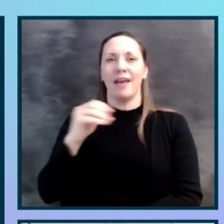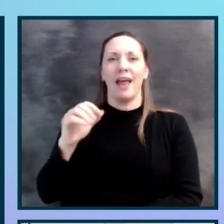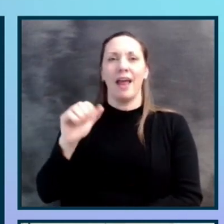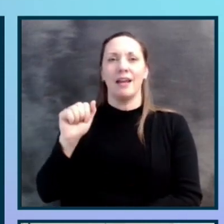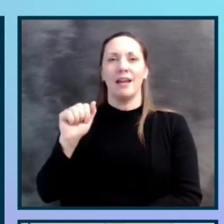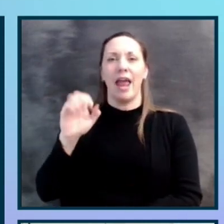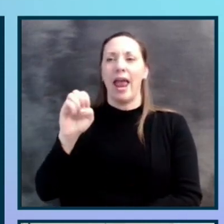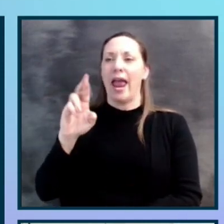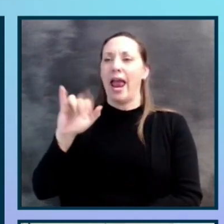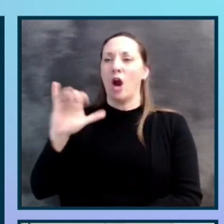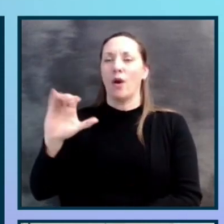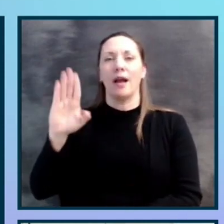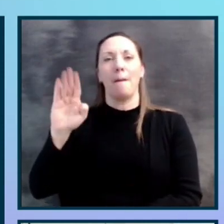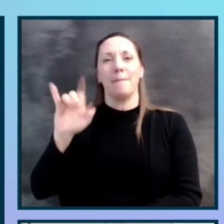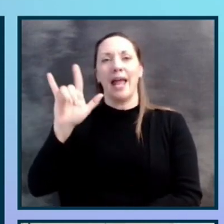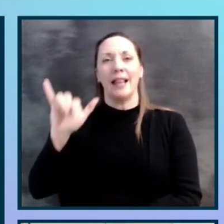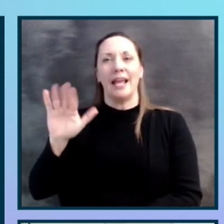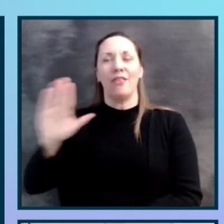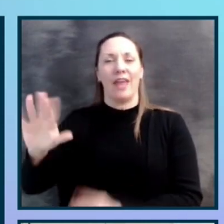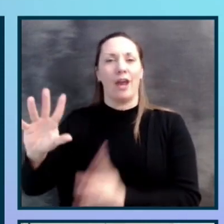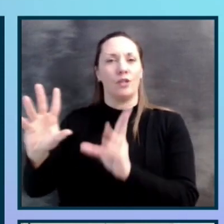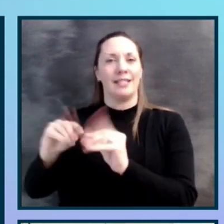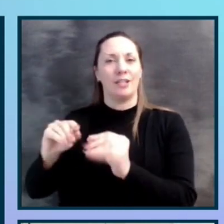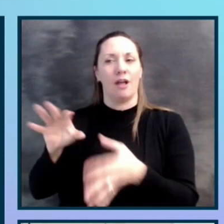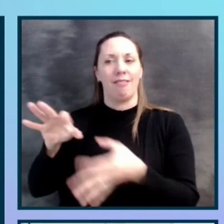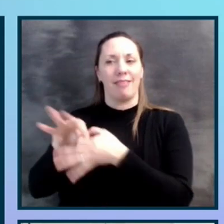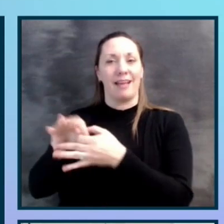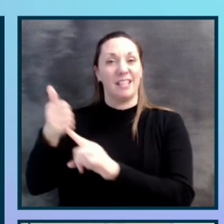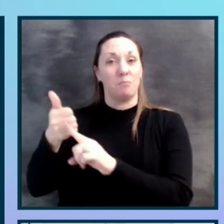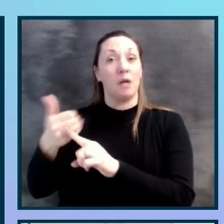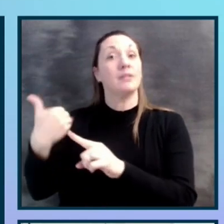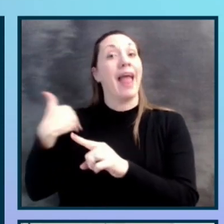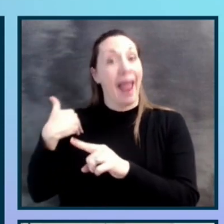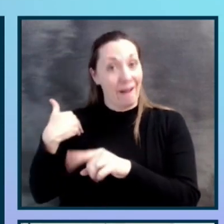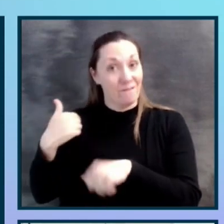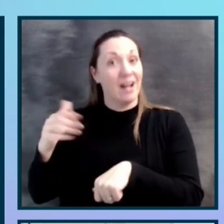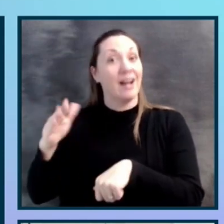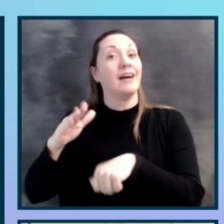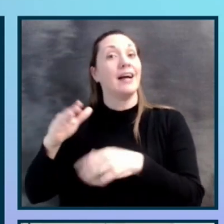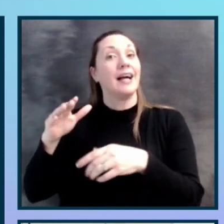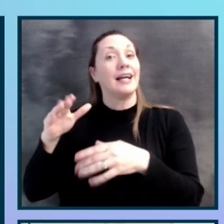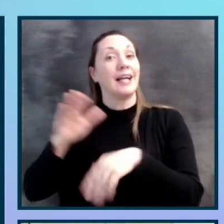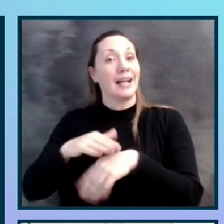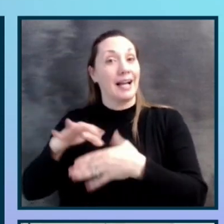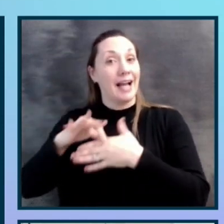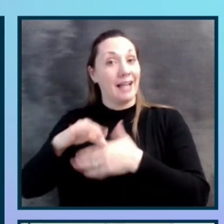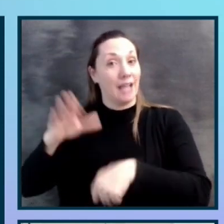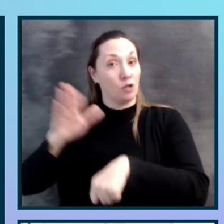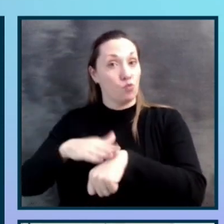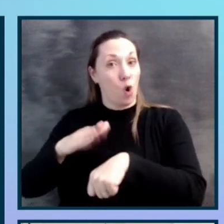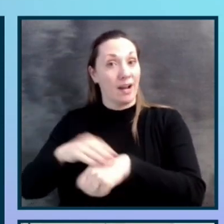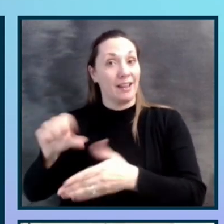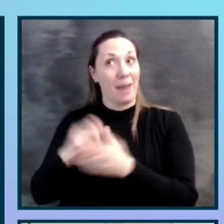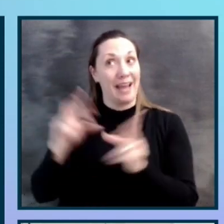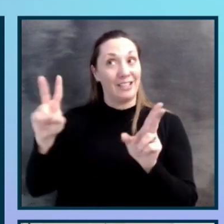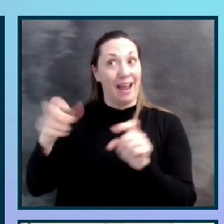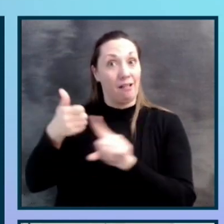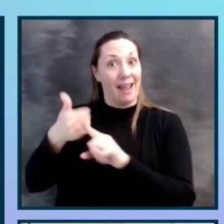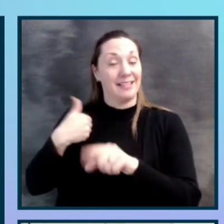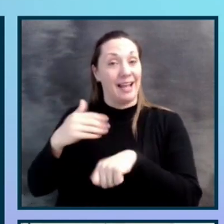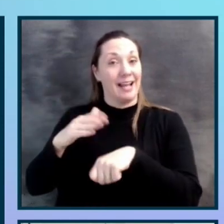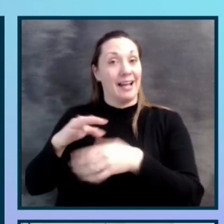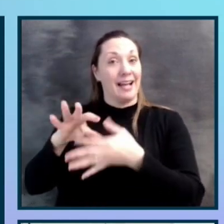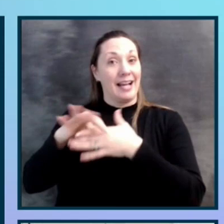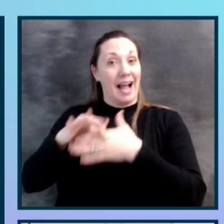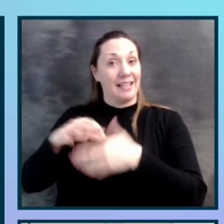sessions, the links themselves have content warnings, the page title has a content warning, and the page itself has a very